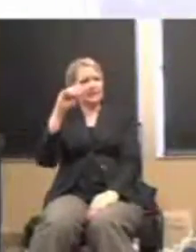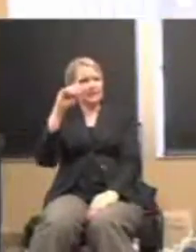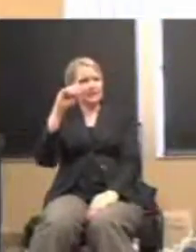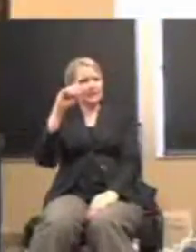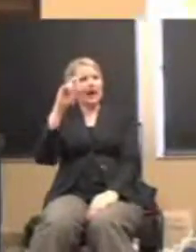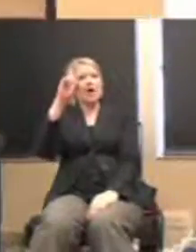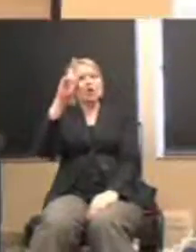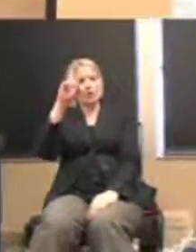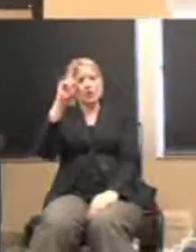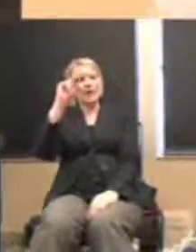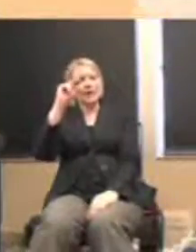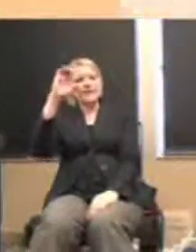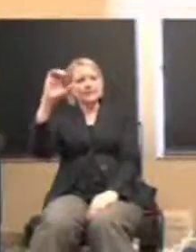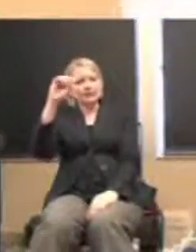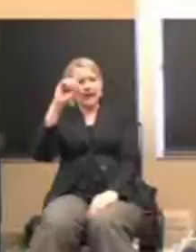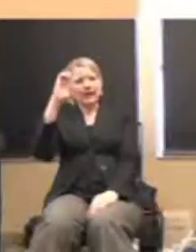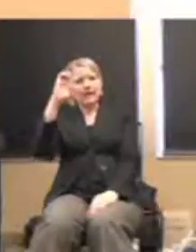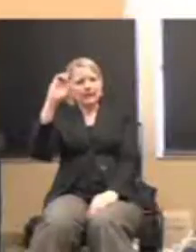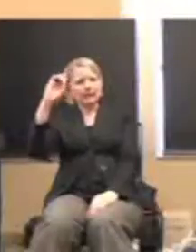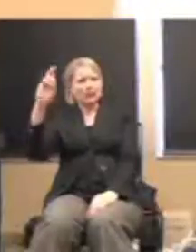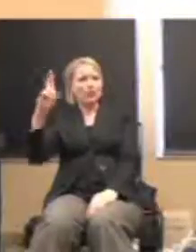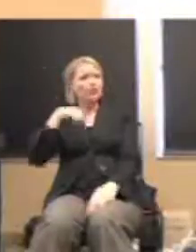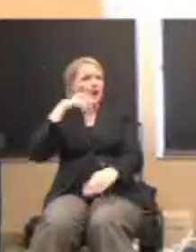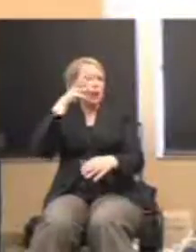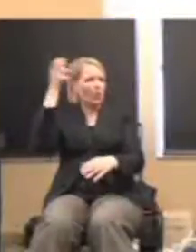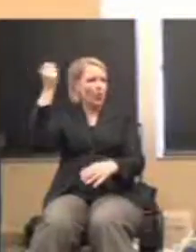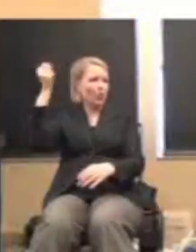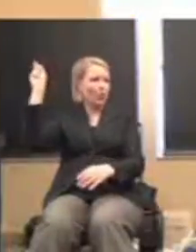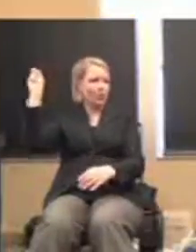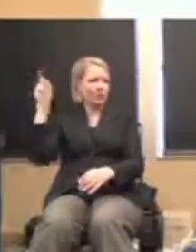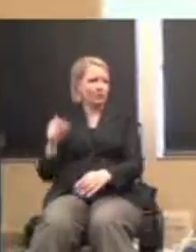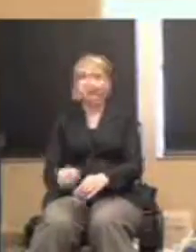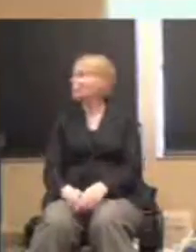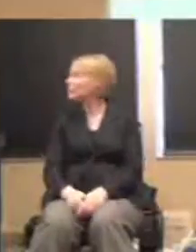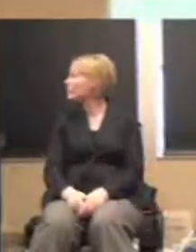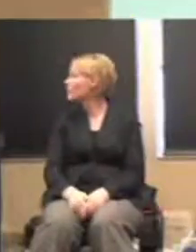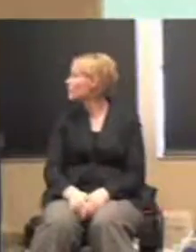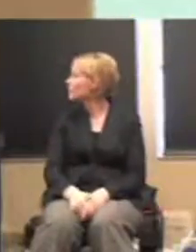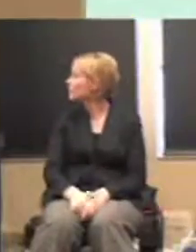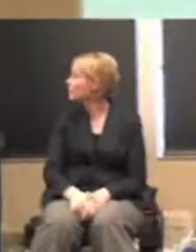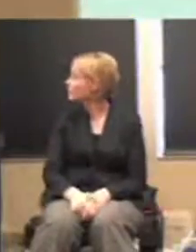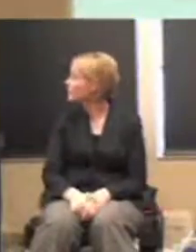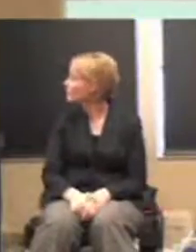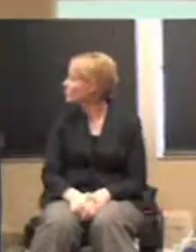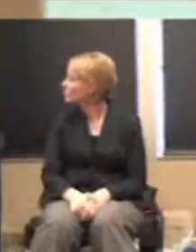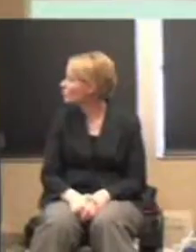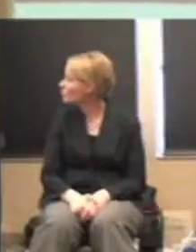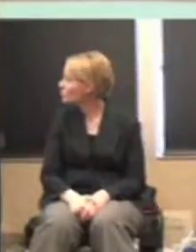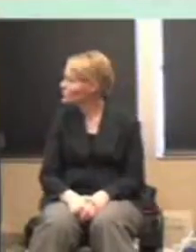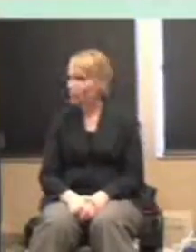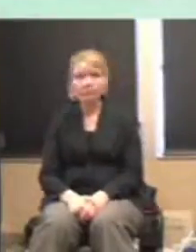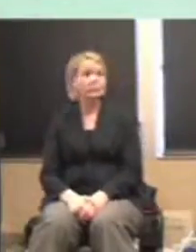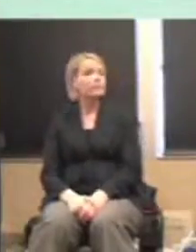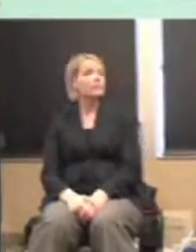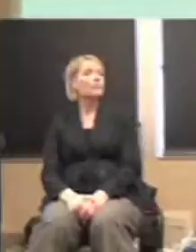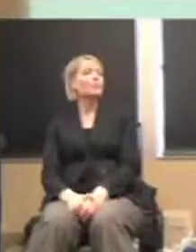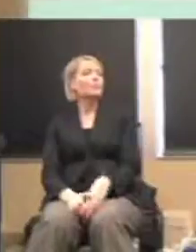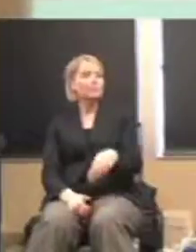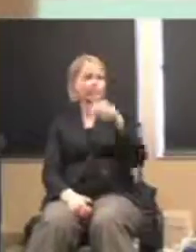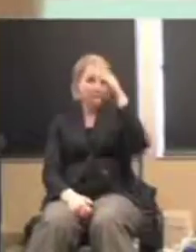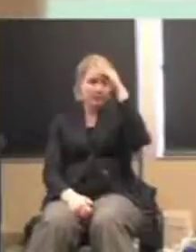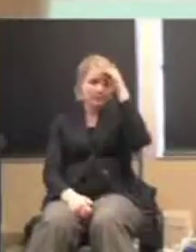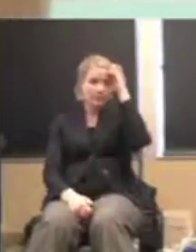autismpdc.unc.edu, and we will keep this pulled up when we finish presenting. In case you guys are still busy eating right now, you can get this information